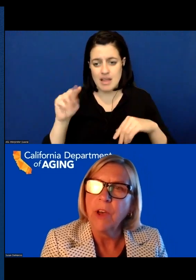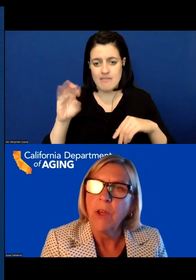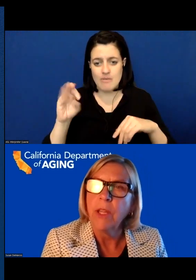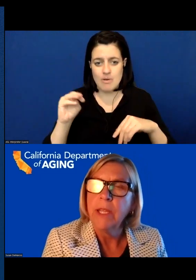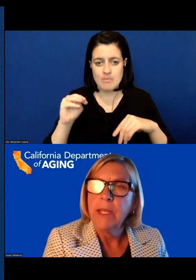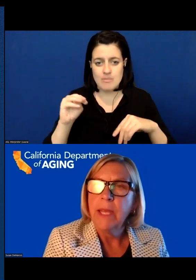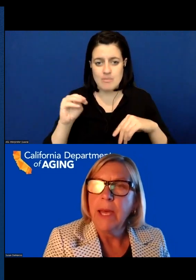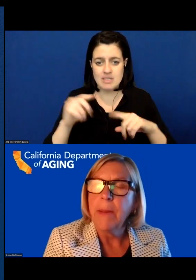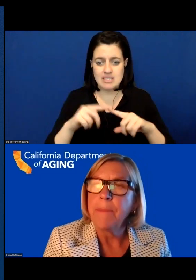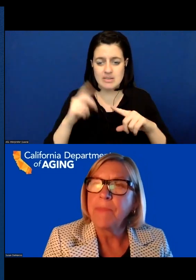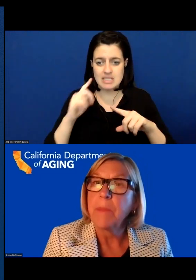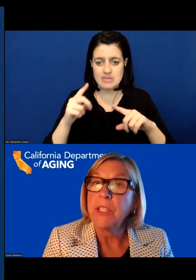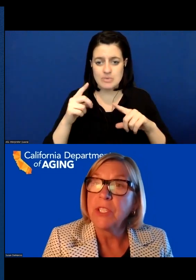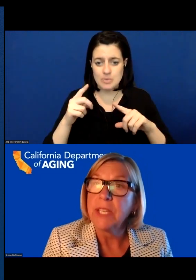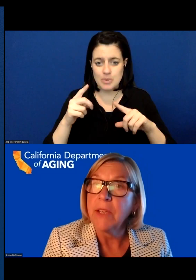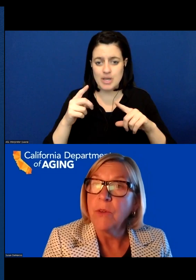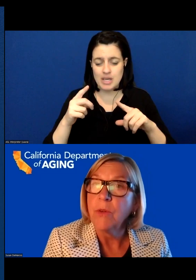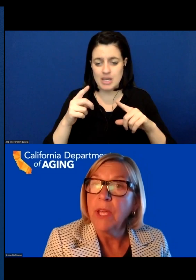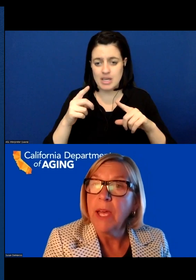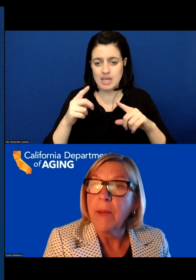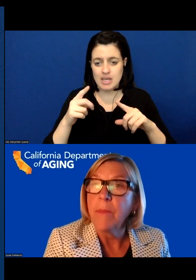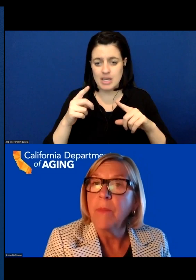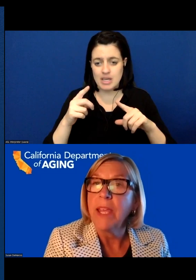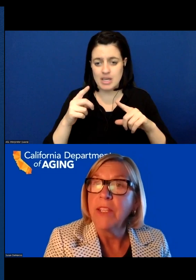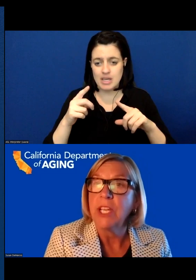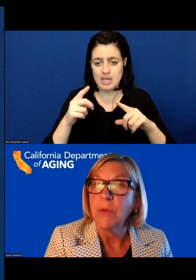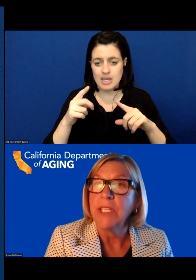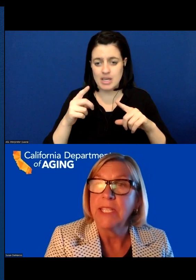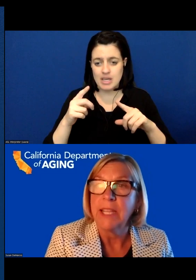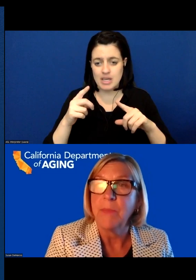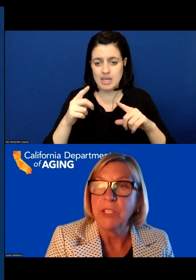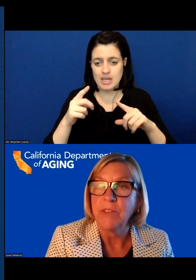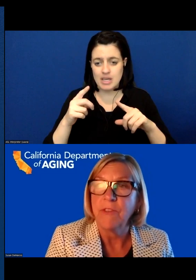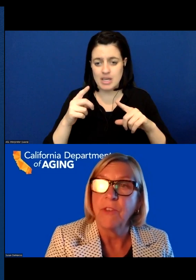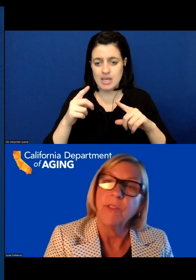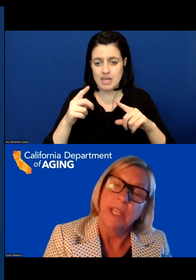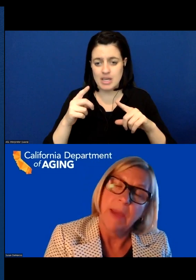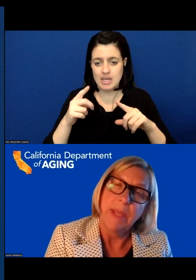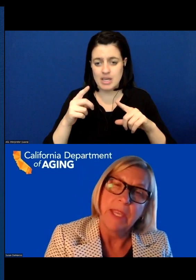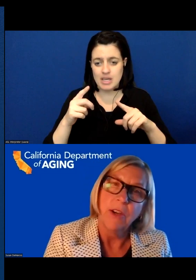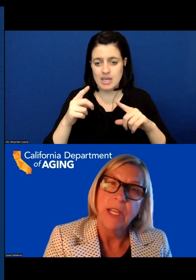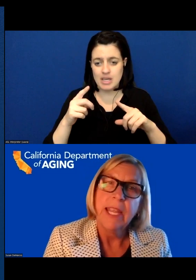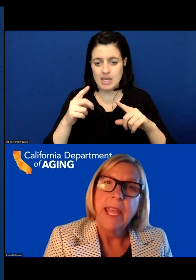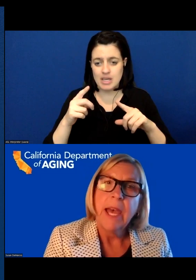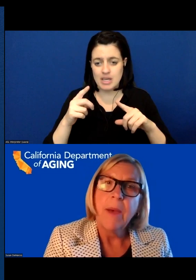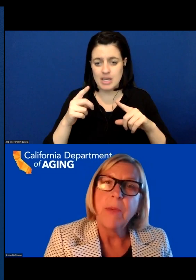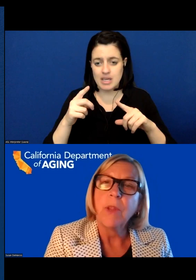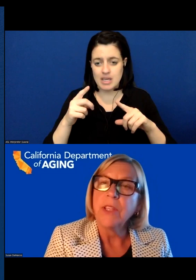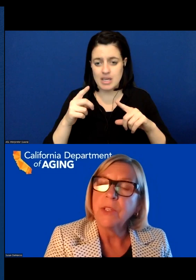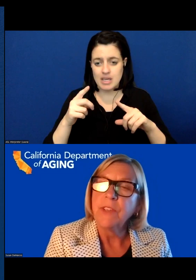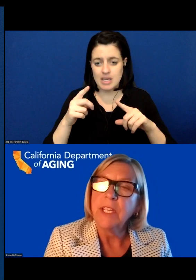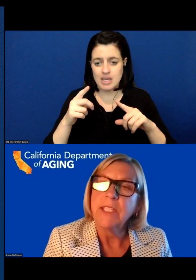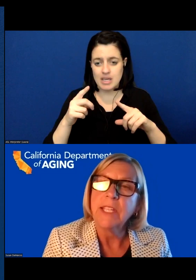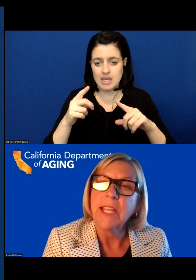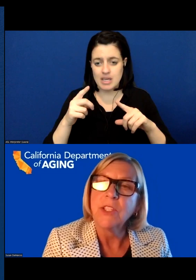the fall budget cycle and the January 10th budget for the coming year. It will